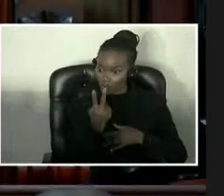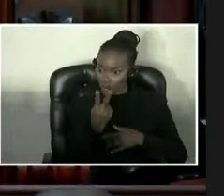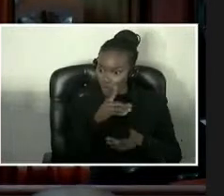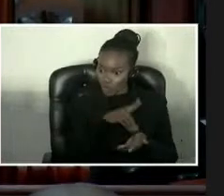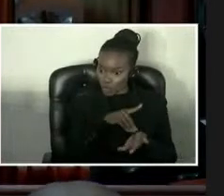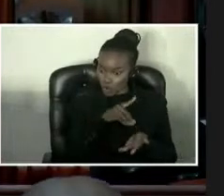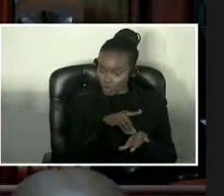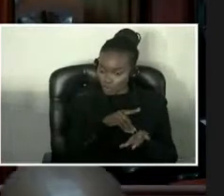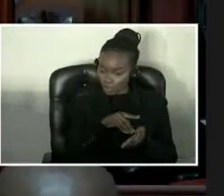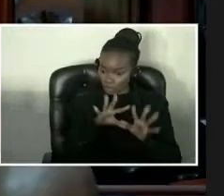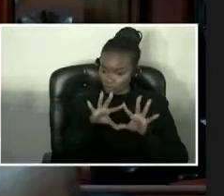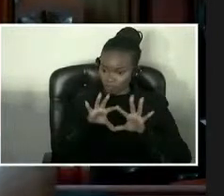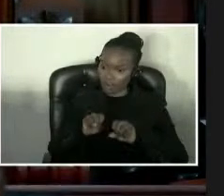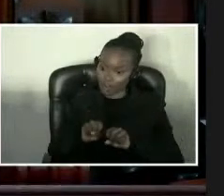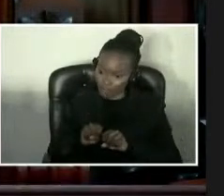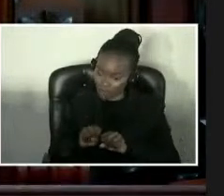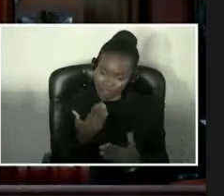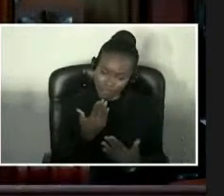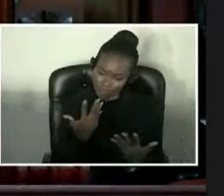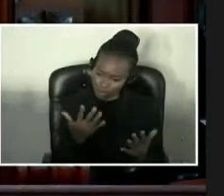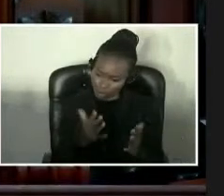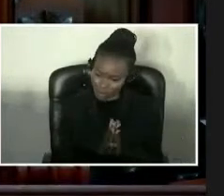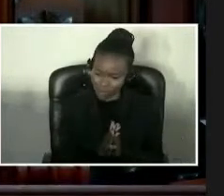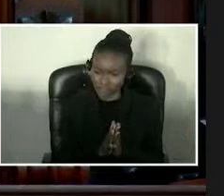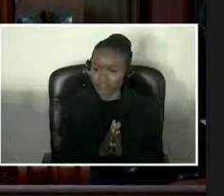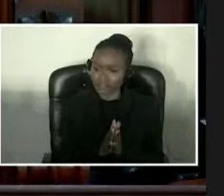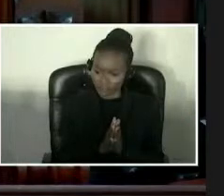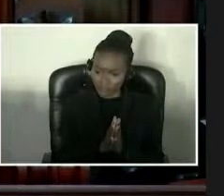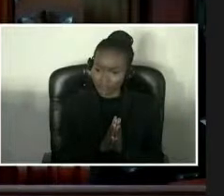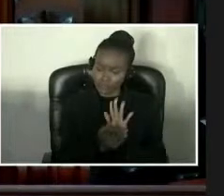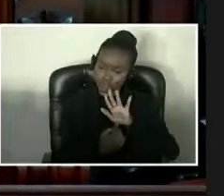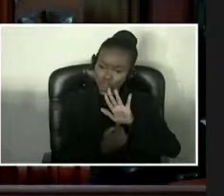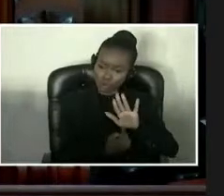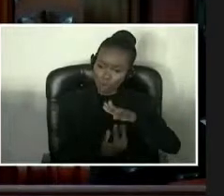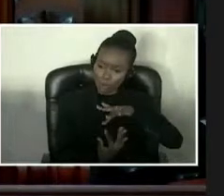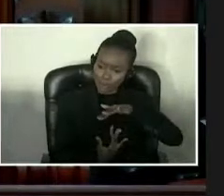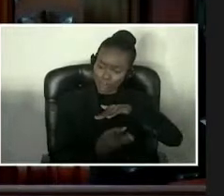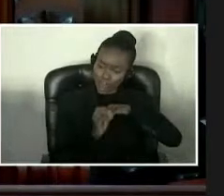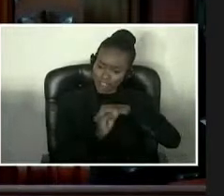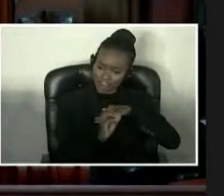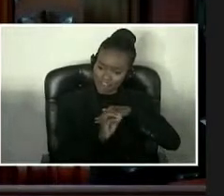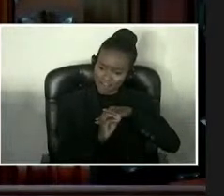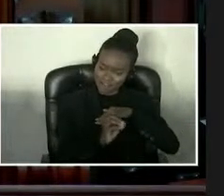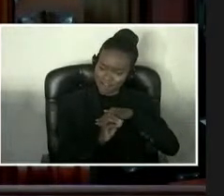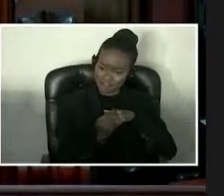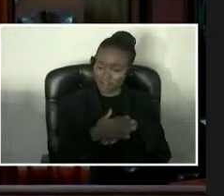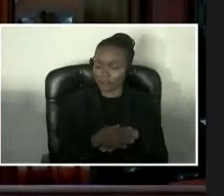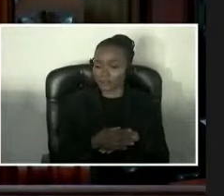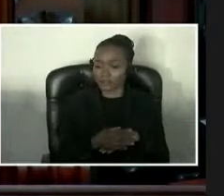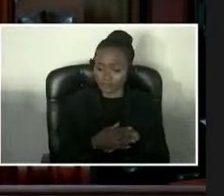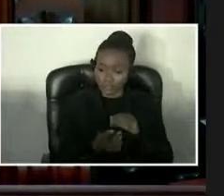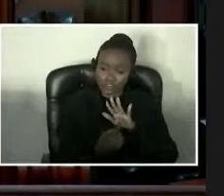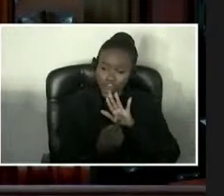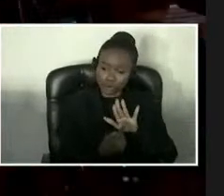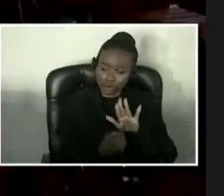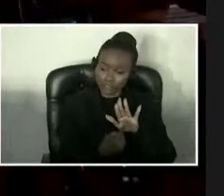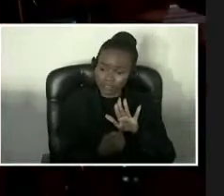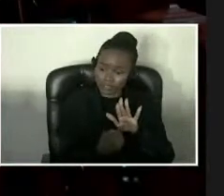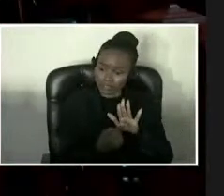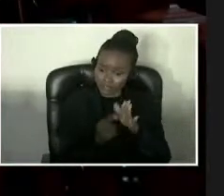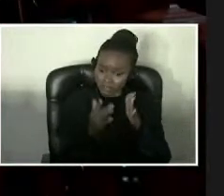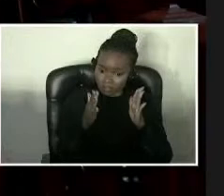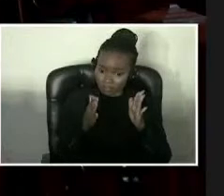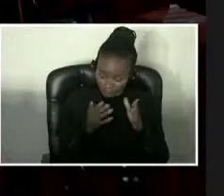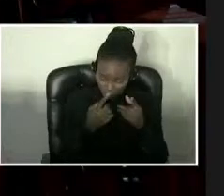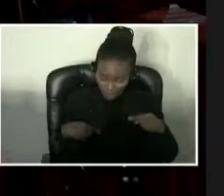thanked by all of us in this platform and it just shows that there is humanity amongst